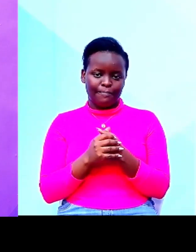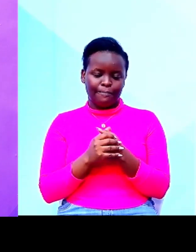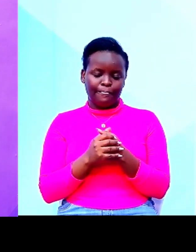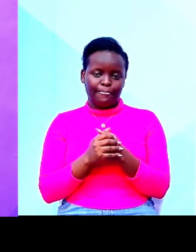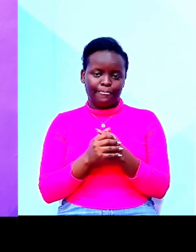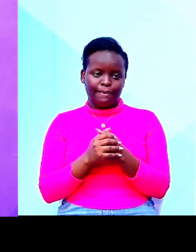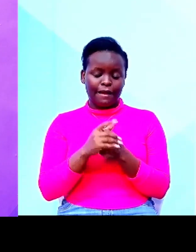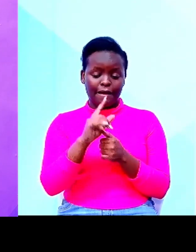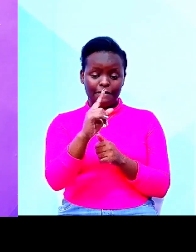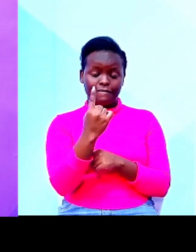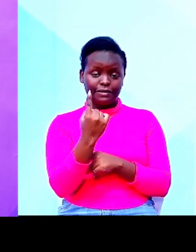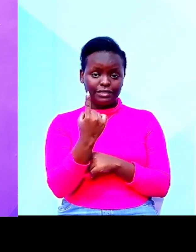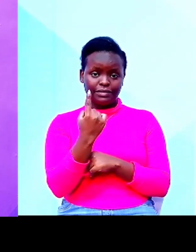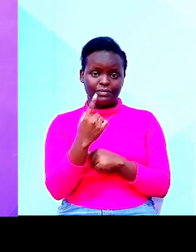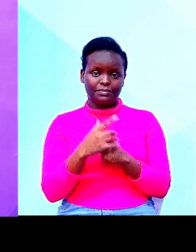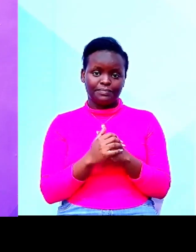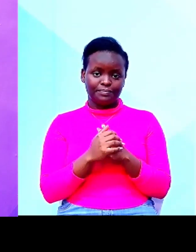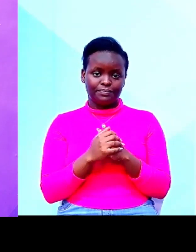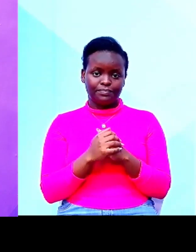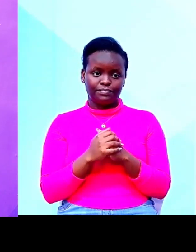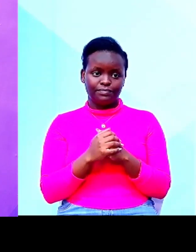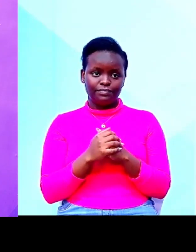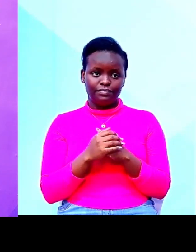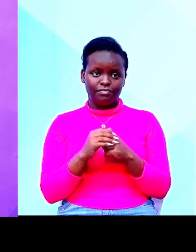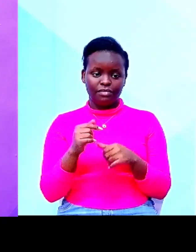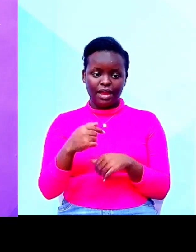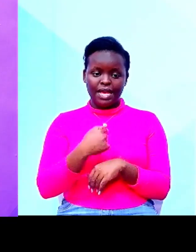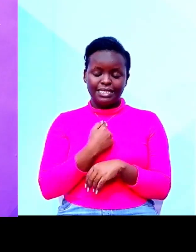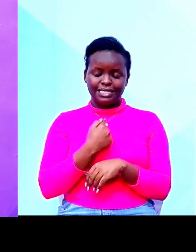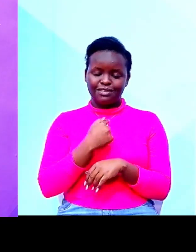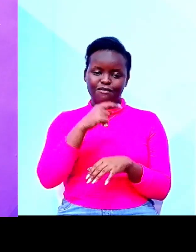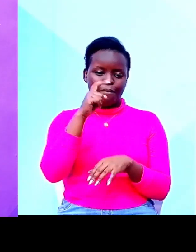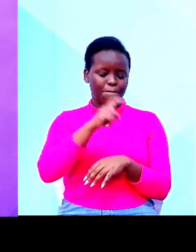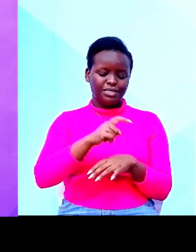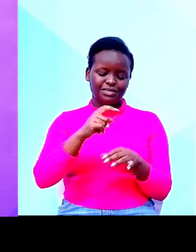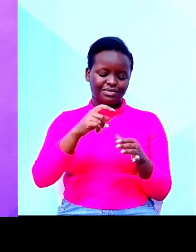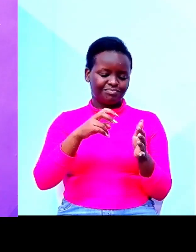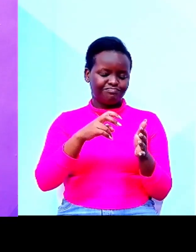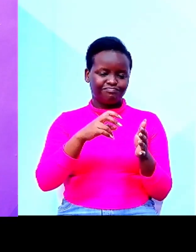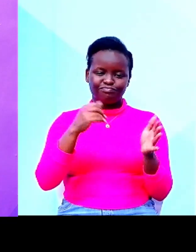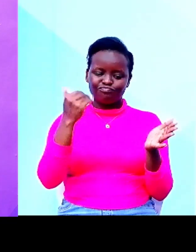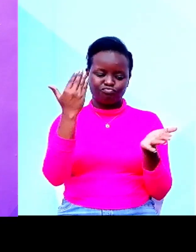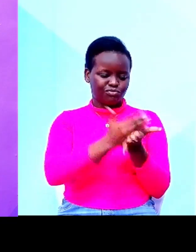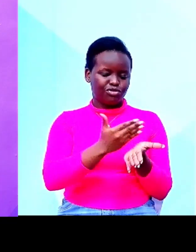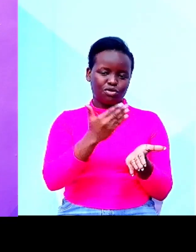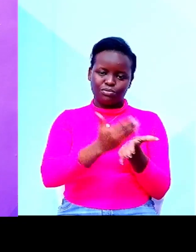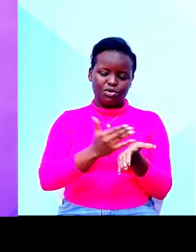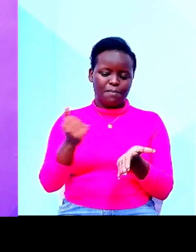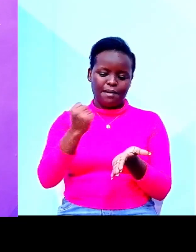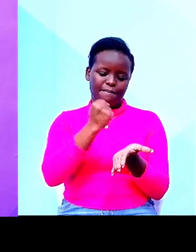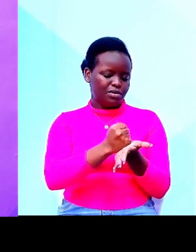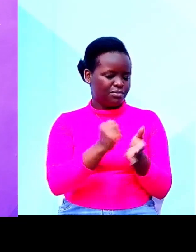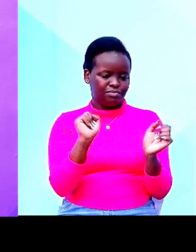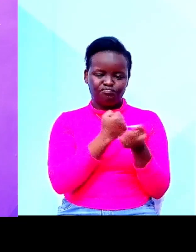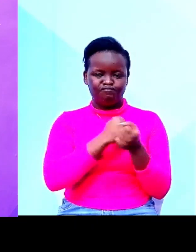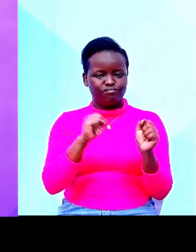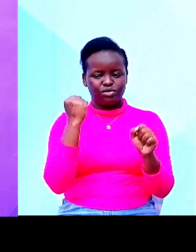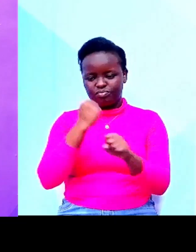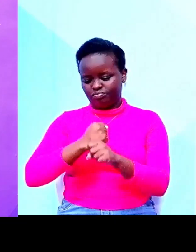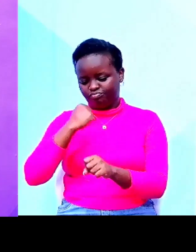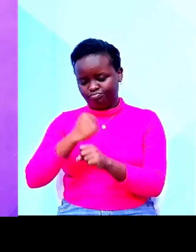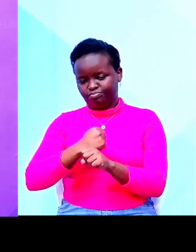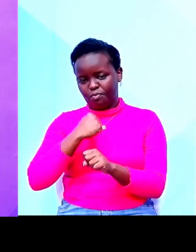at first I had to quit employment because I could not work in